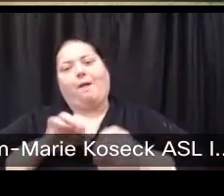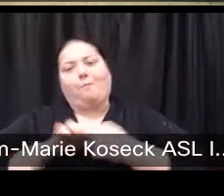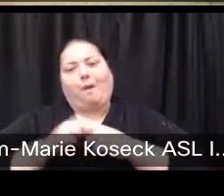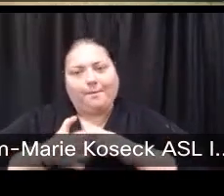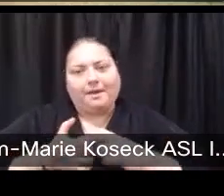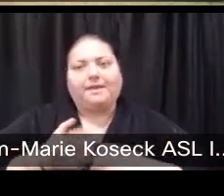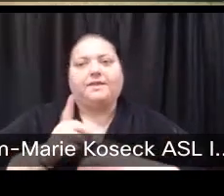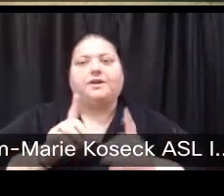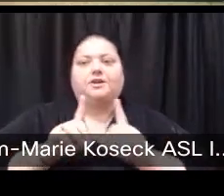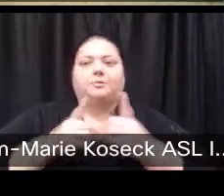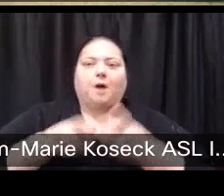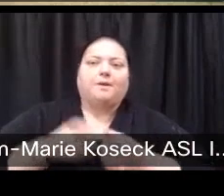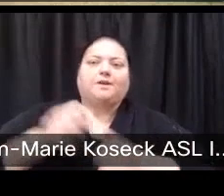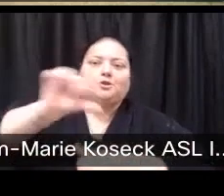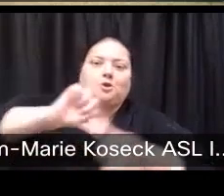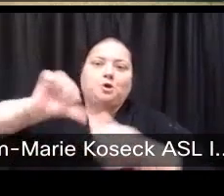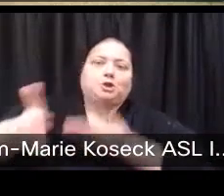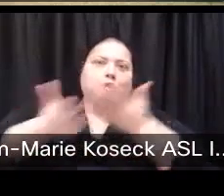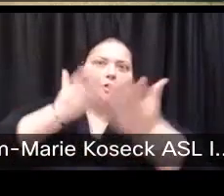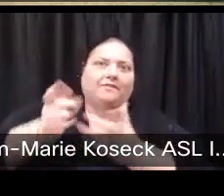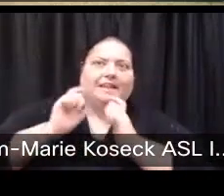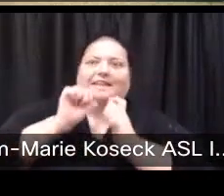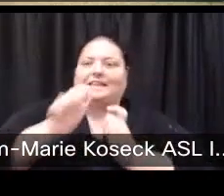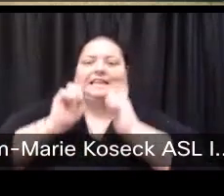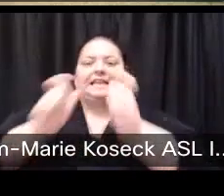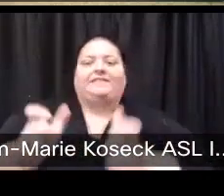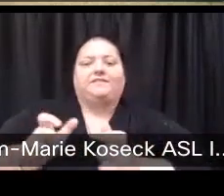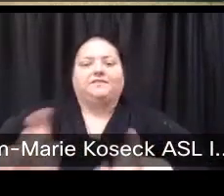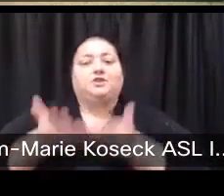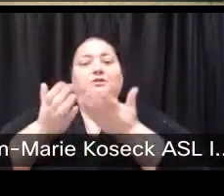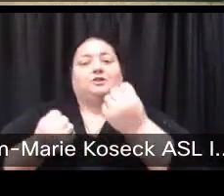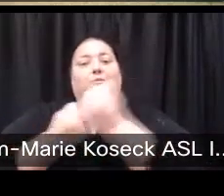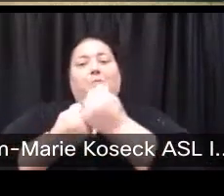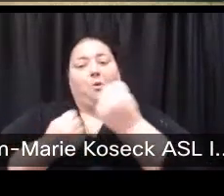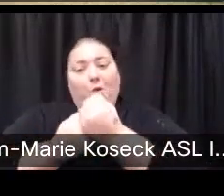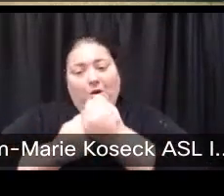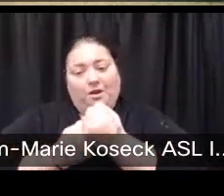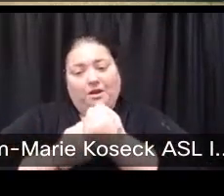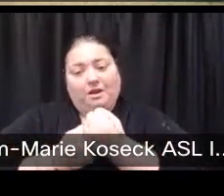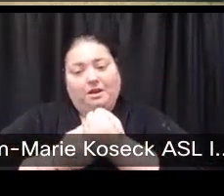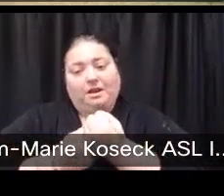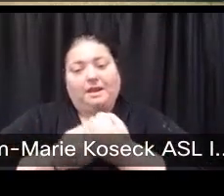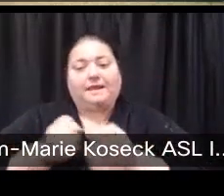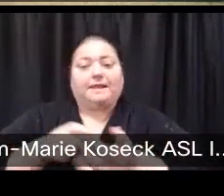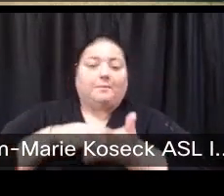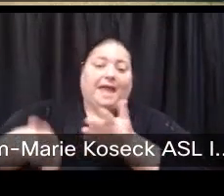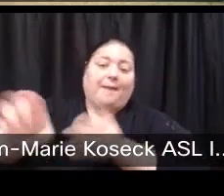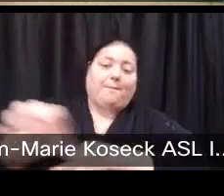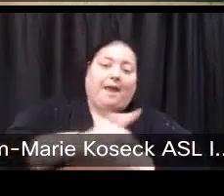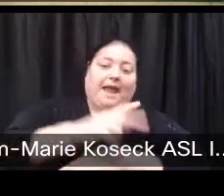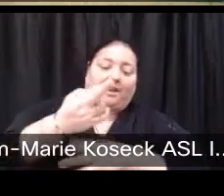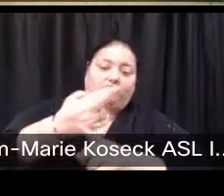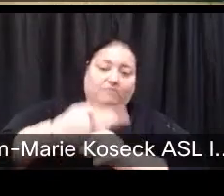Department of Social Services. They didn't give me any support to help with defray my back rent that I owe